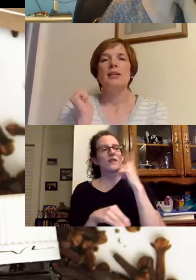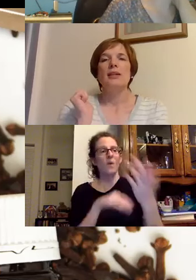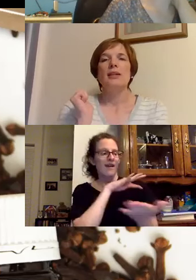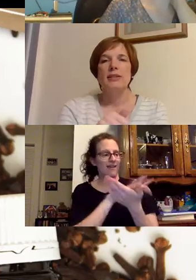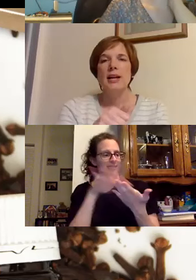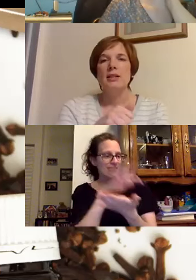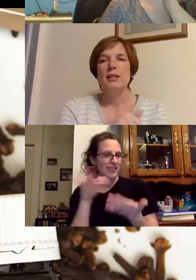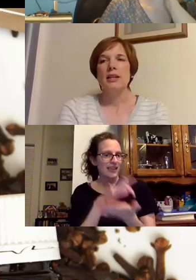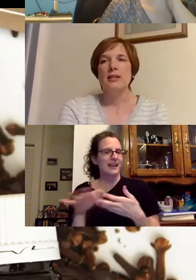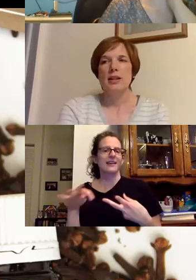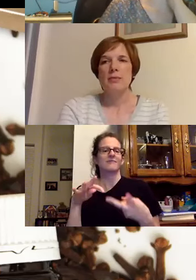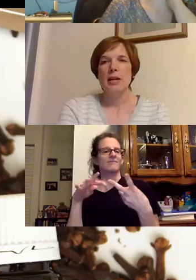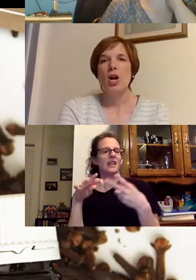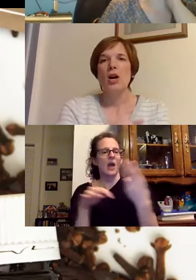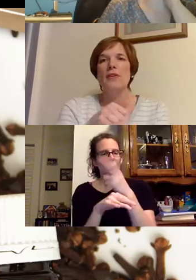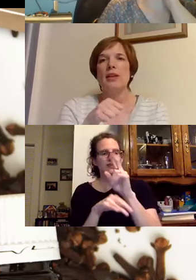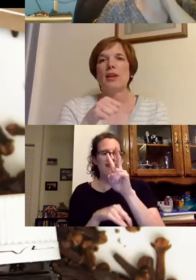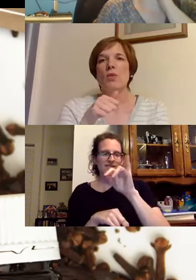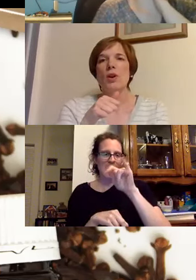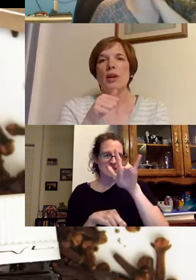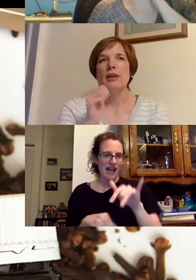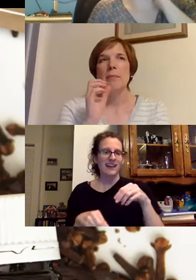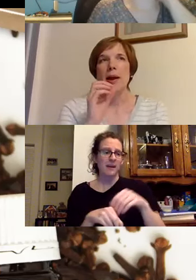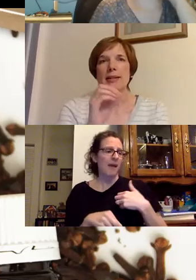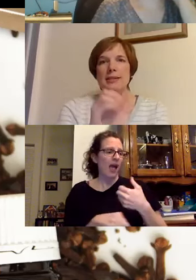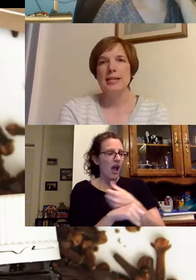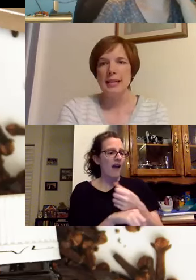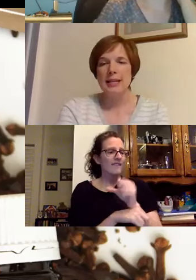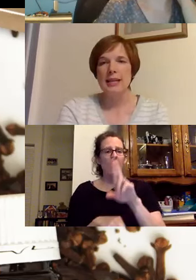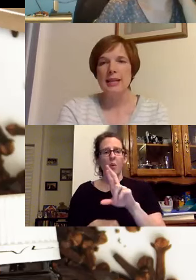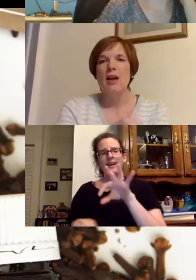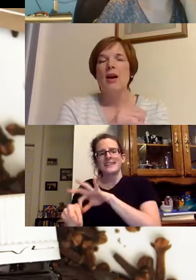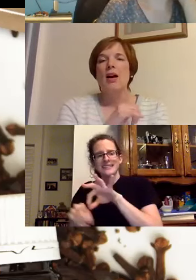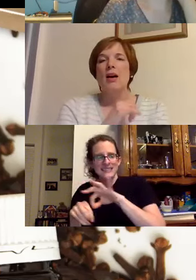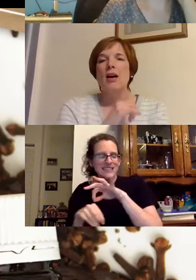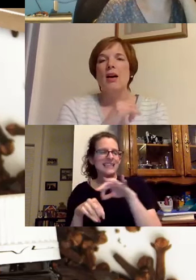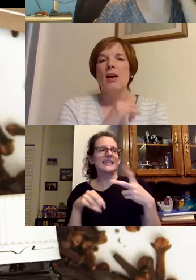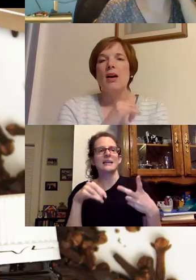I use the vitality, like I said, in my coffee or in my tea.